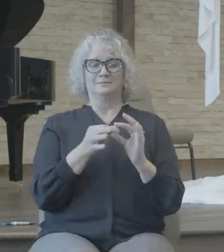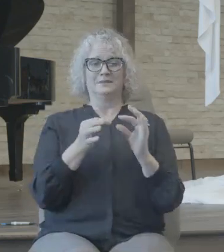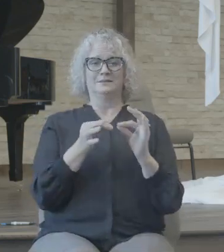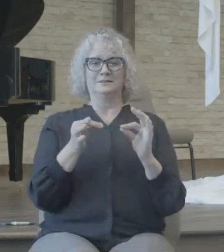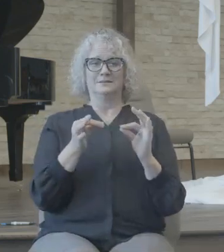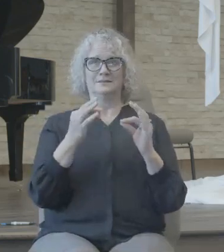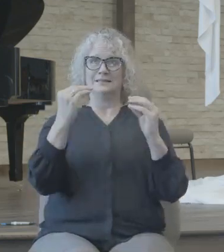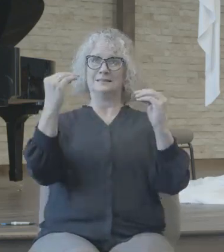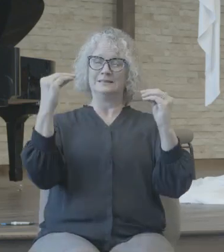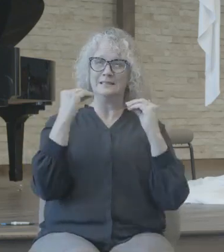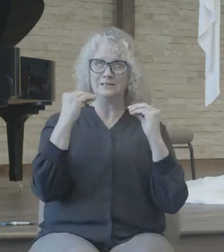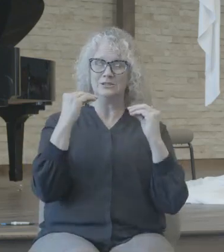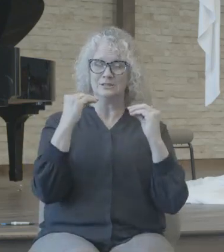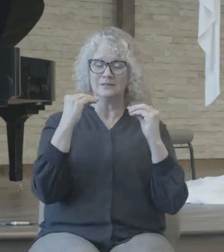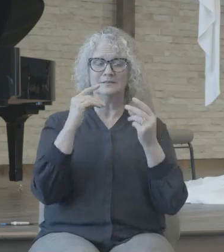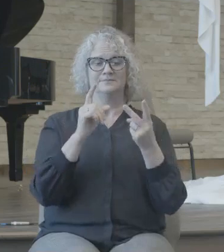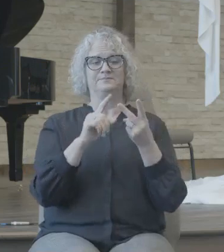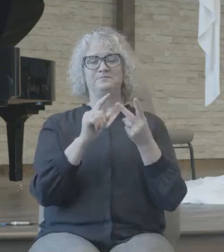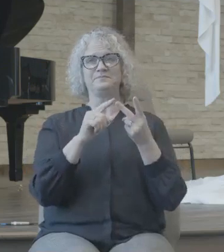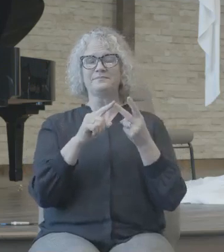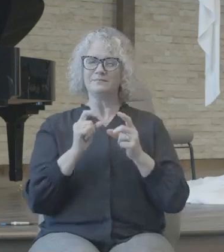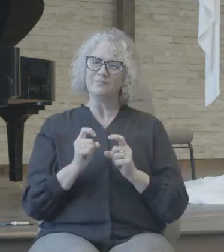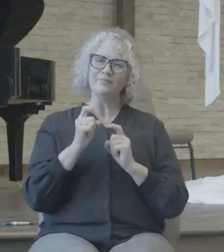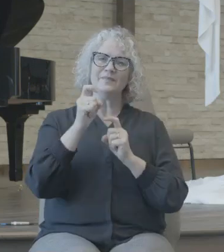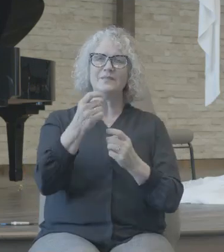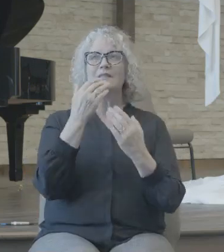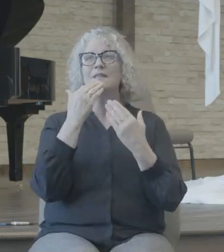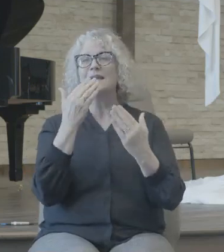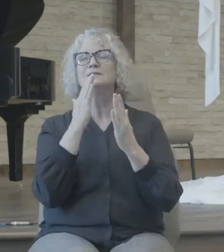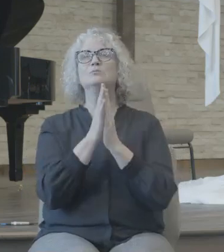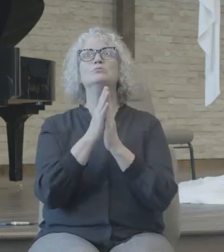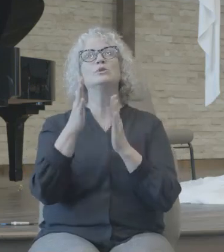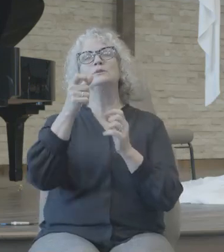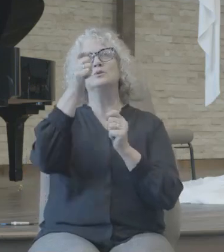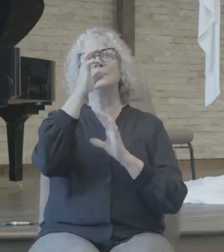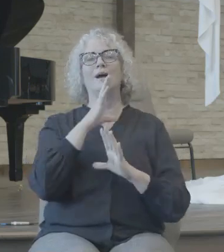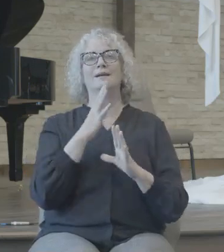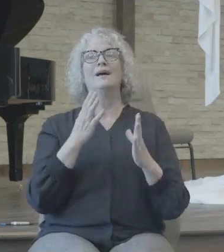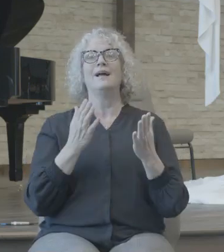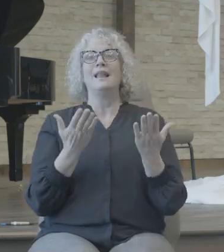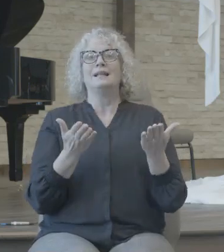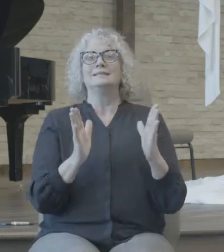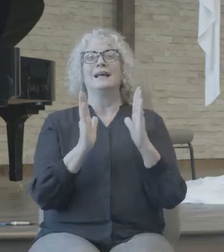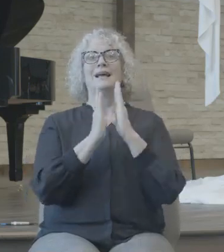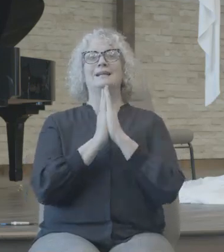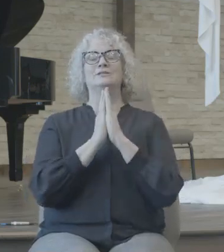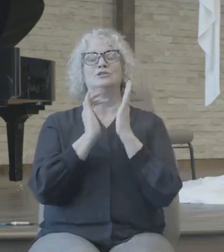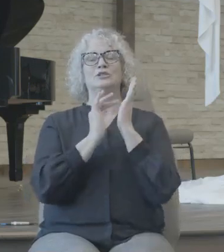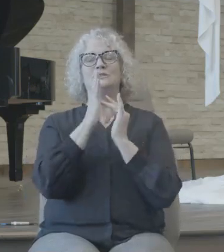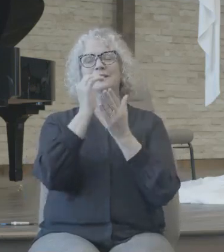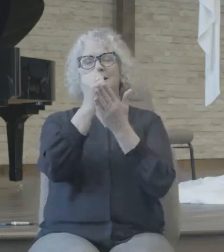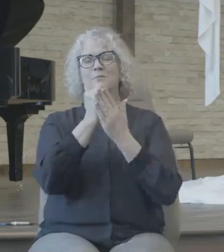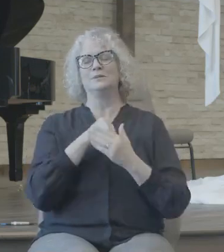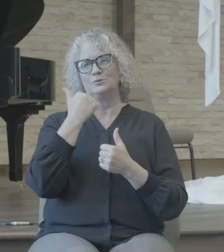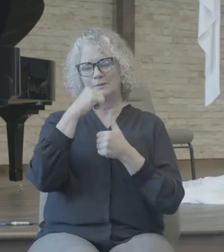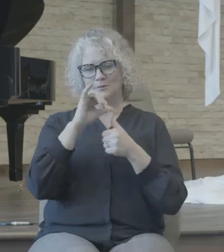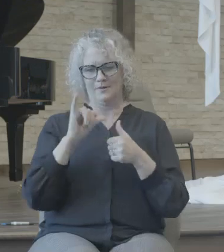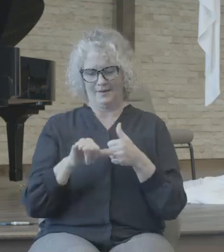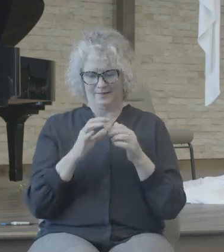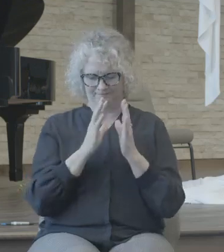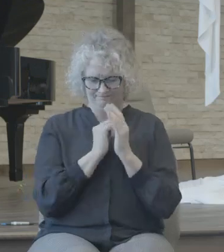teaching, and then to give our thanks and praise to God. So let's ask Jesus now in prayer to help us remember that.